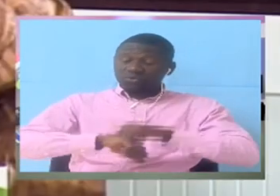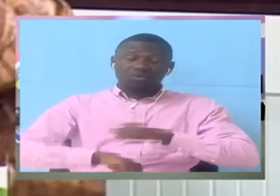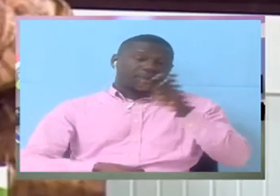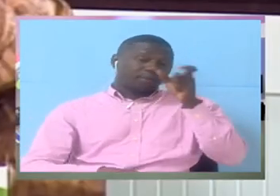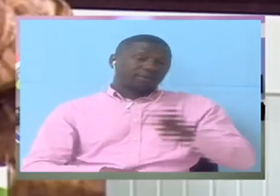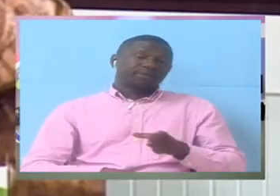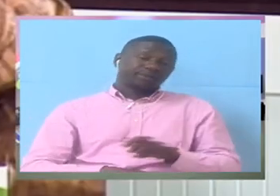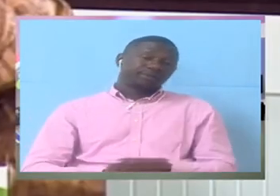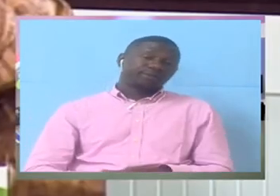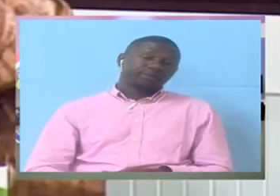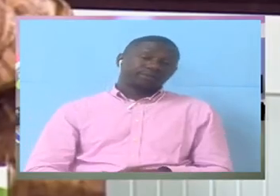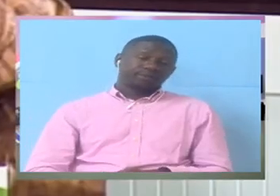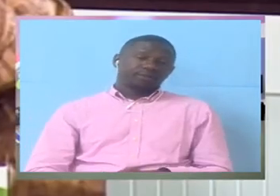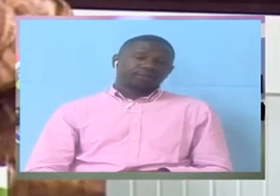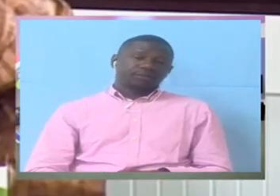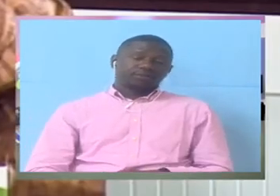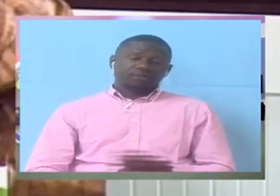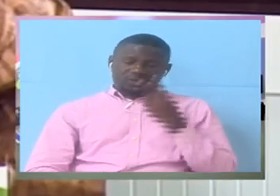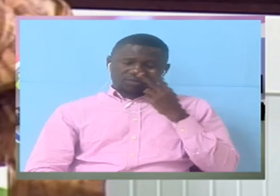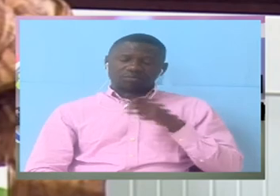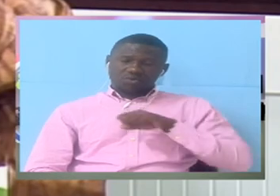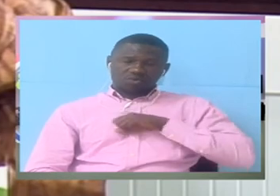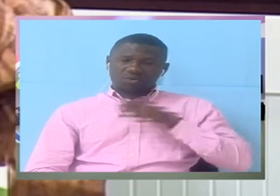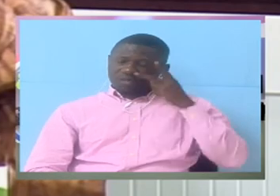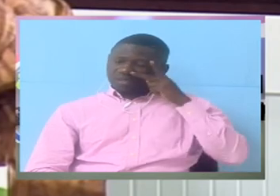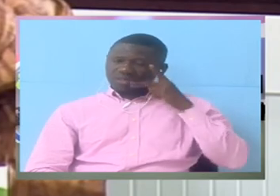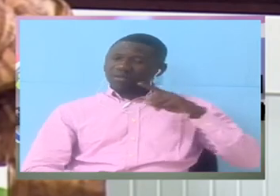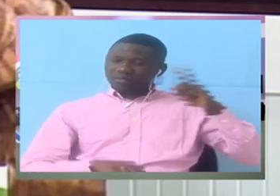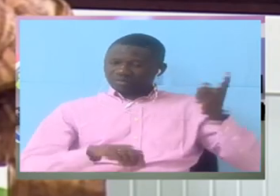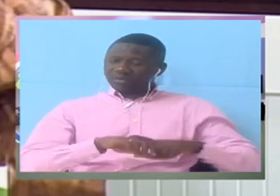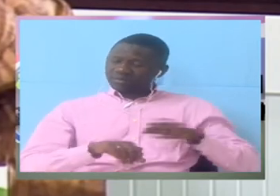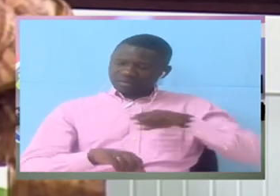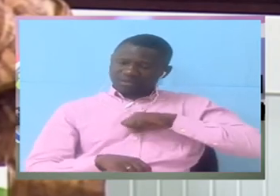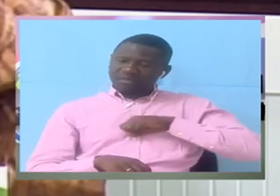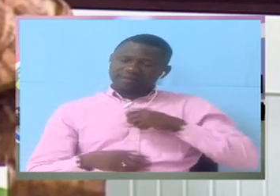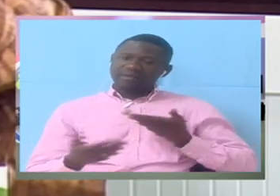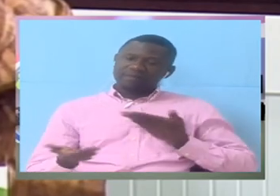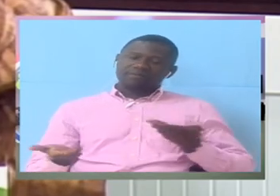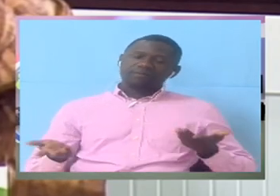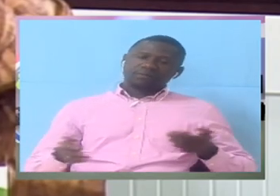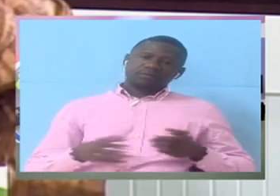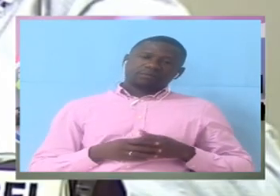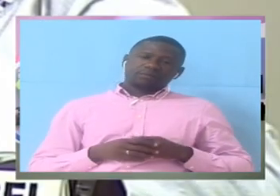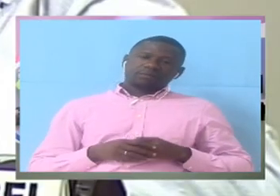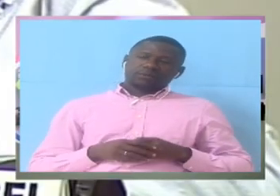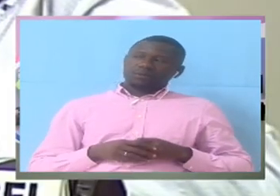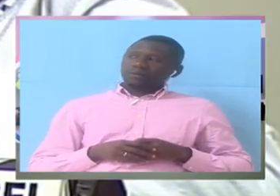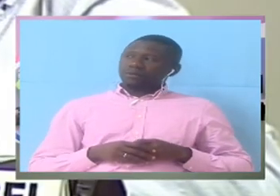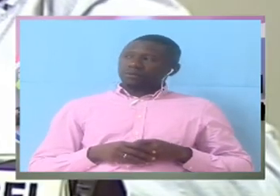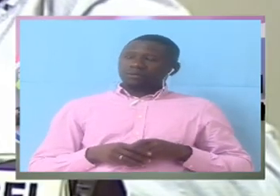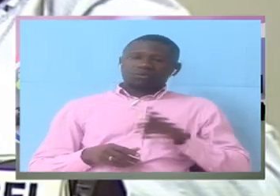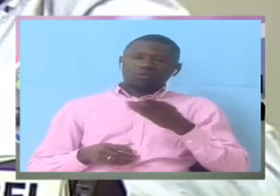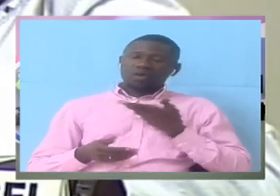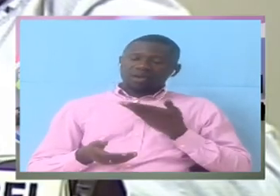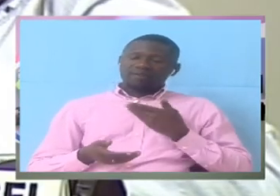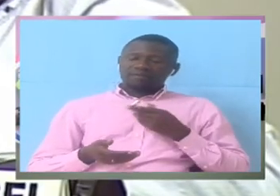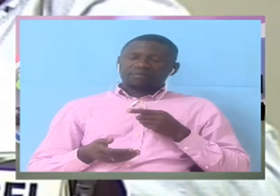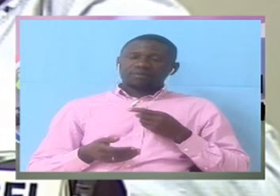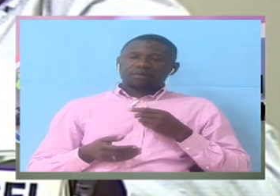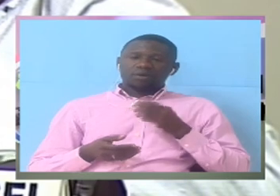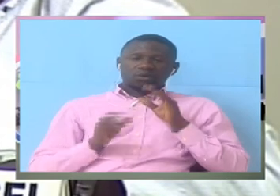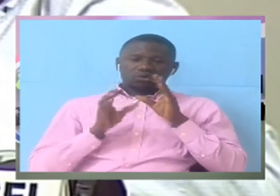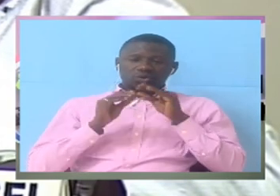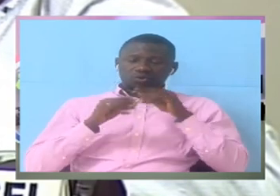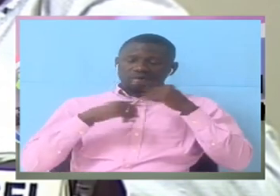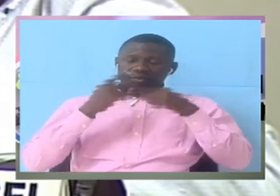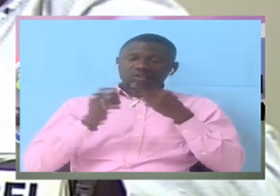torturer. I saw him with my own eyes beating people. He beat me myself. Yes. Yes. So you have mentioned two people